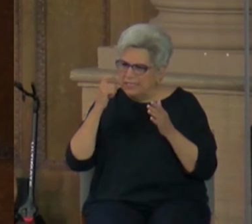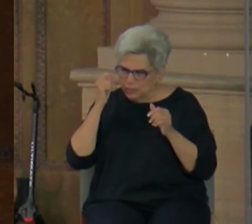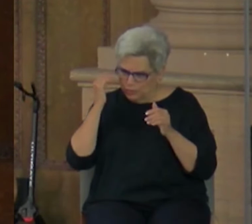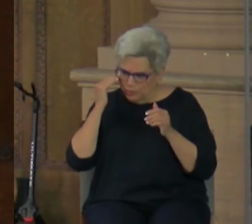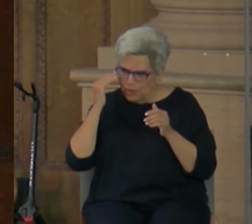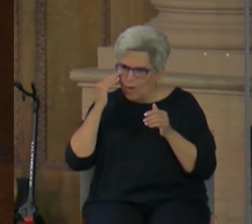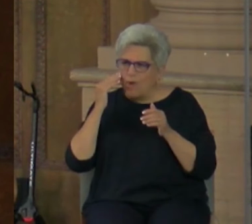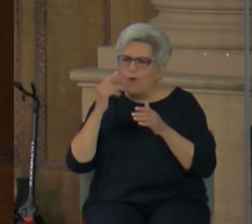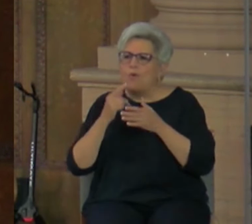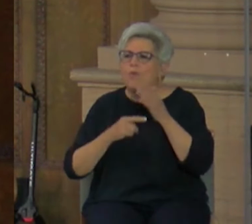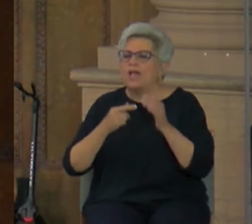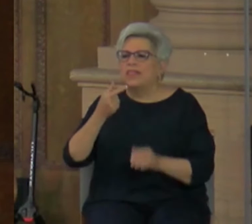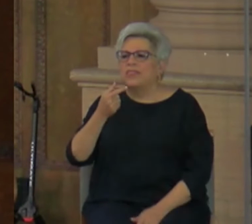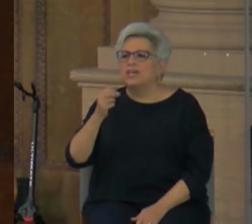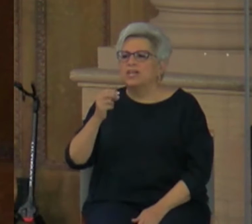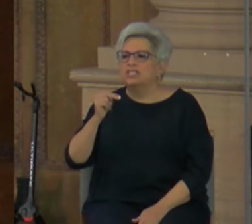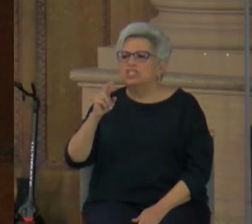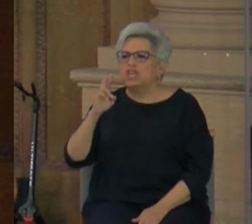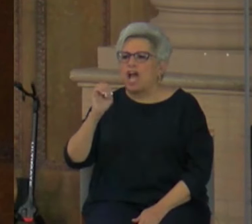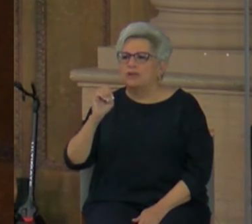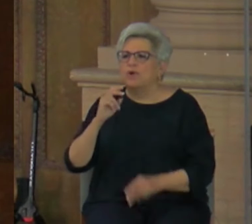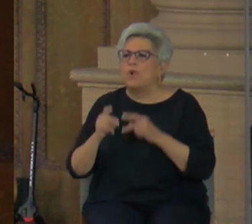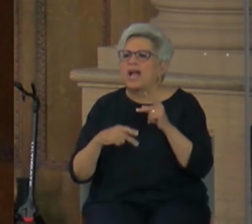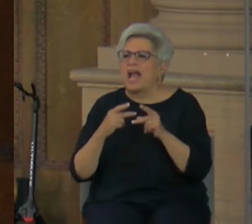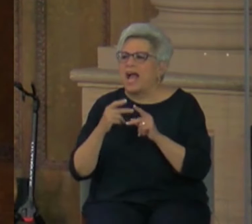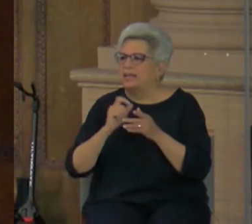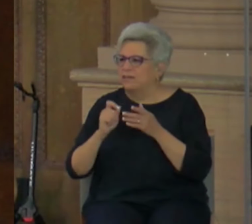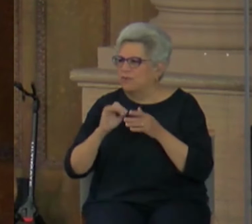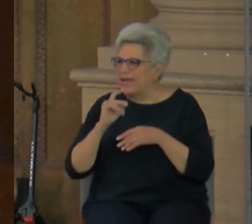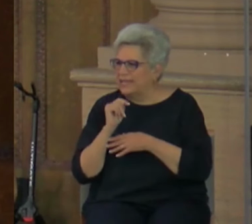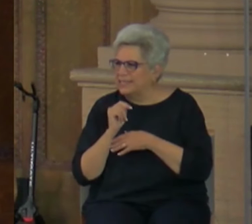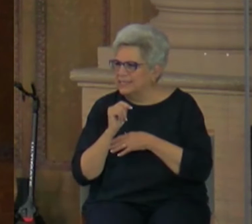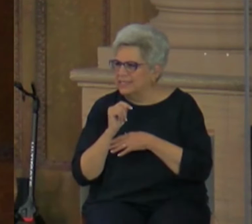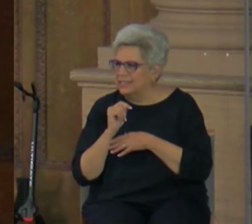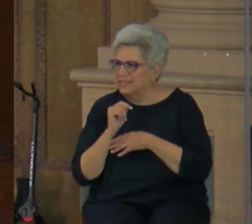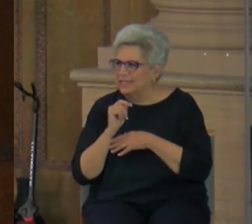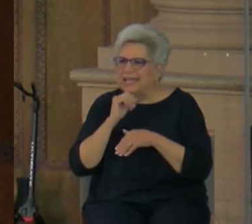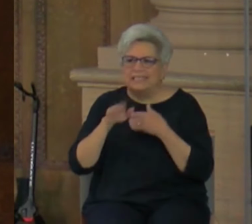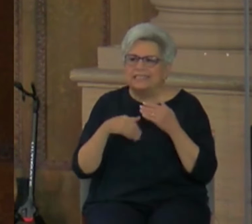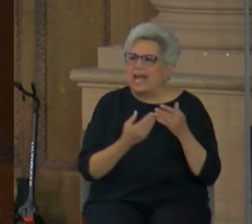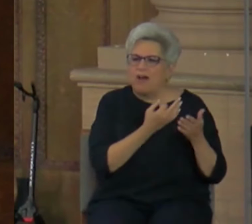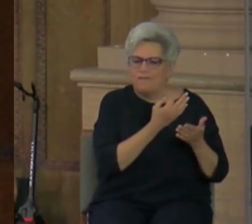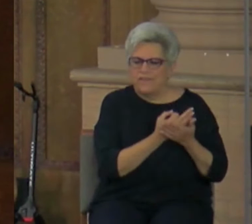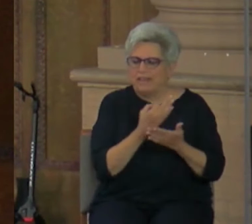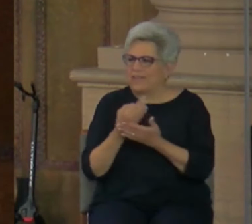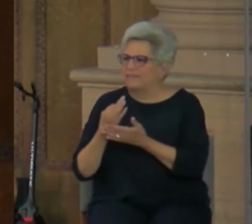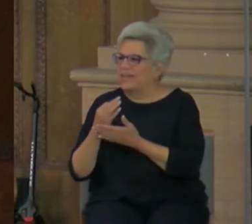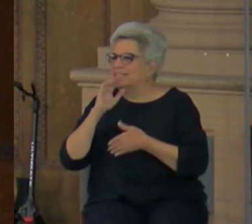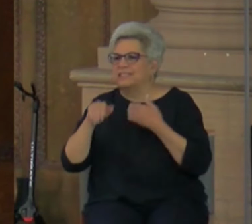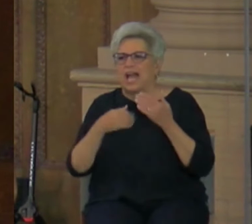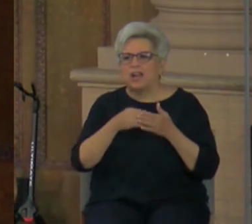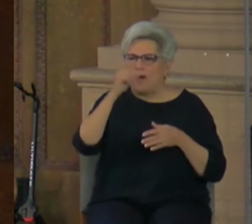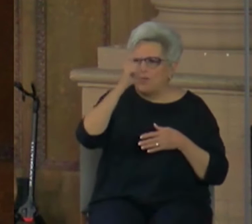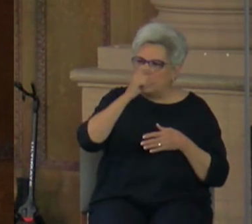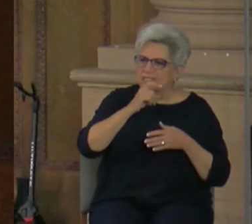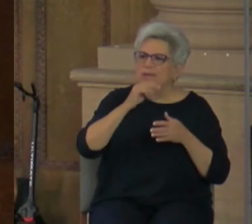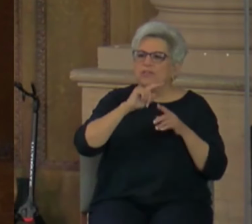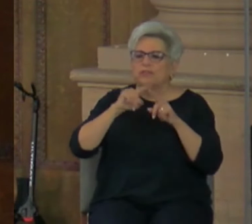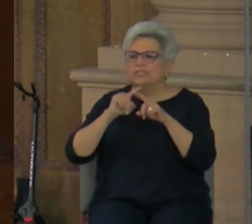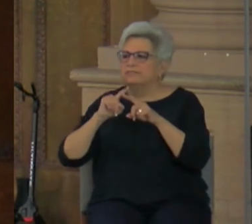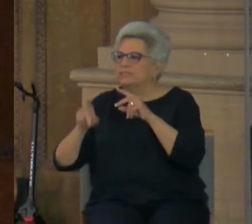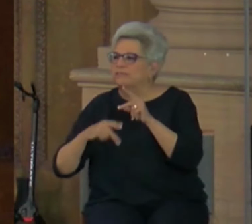the genre is of the writing that we're reading right there. That the Bible is not all one type of writing. There are multiple